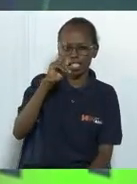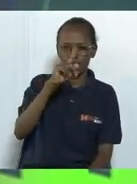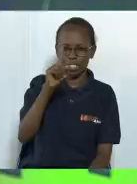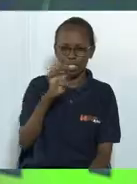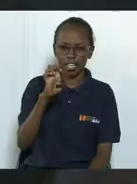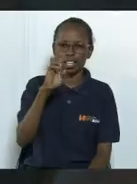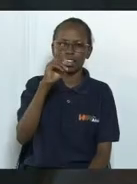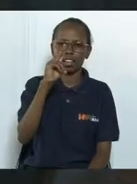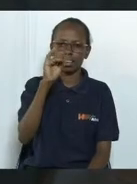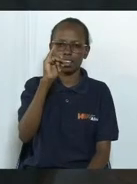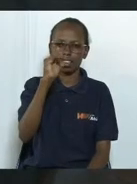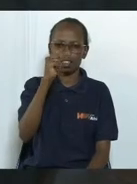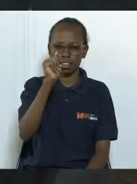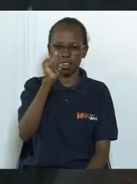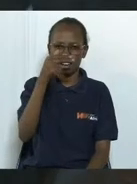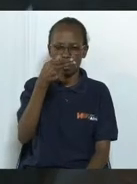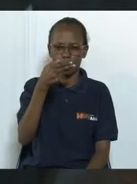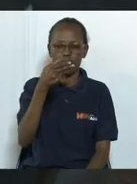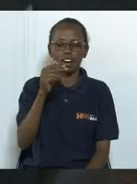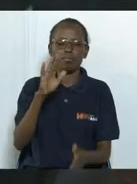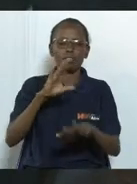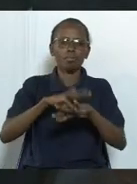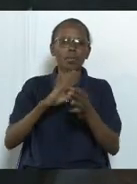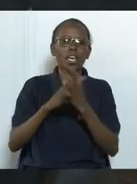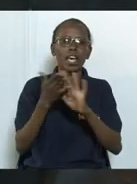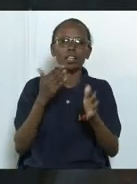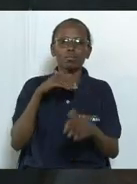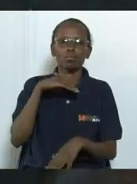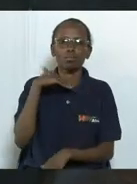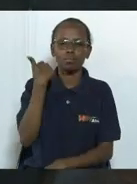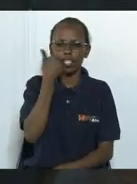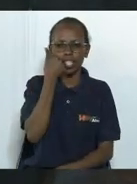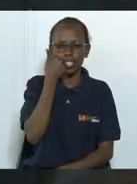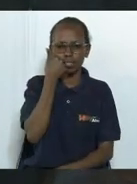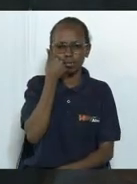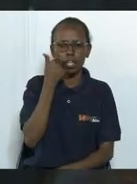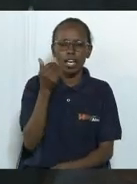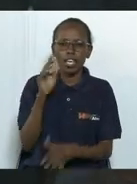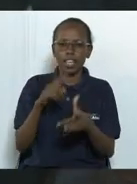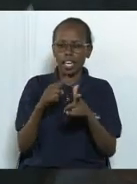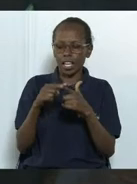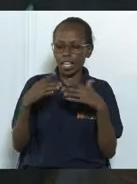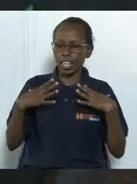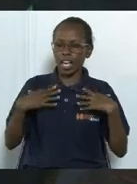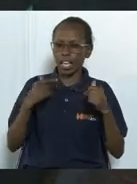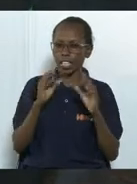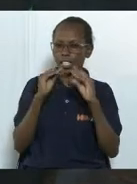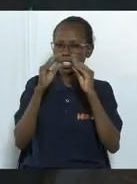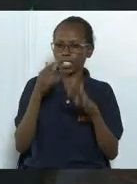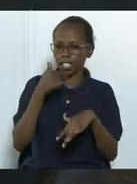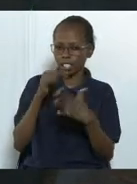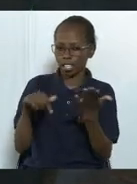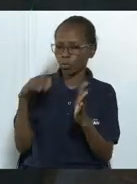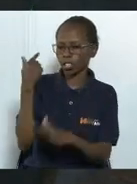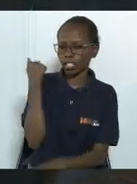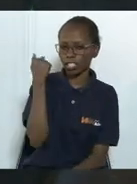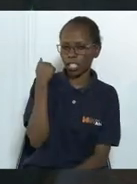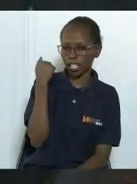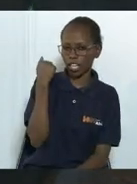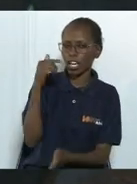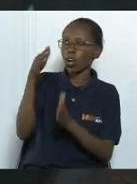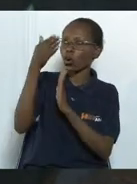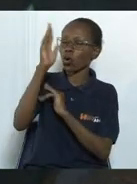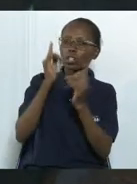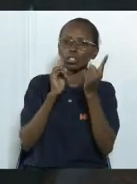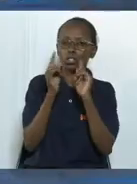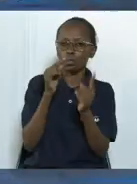Babylon came to see the miracle that God had done. The health teacher mentioned yesterday that though God